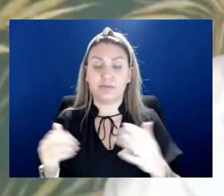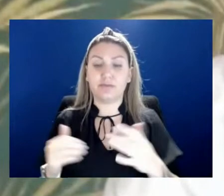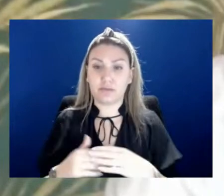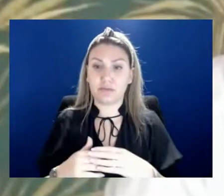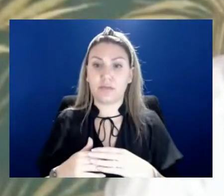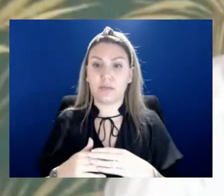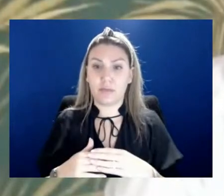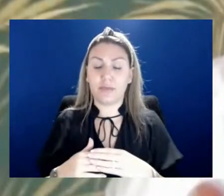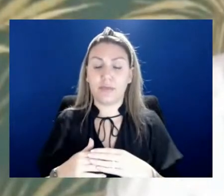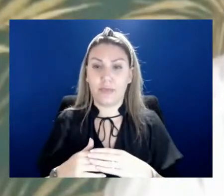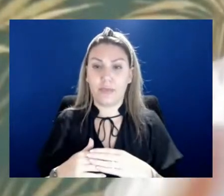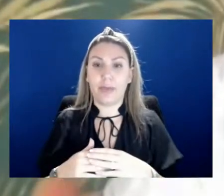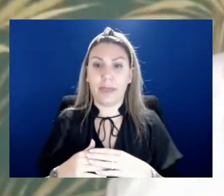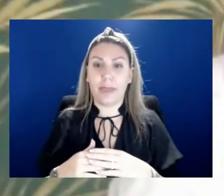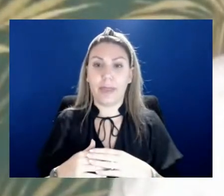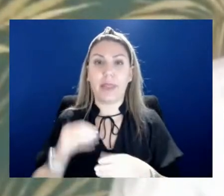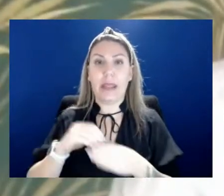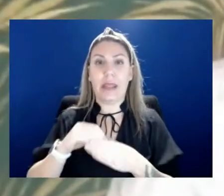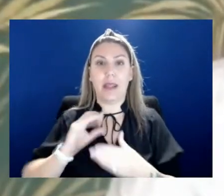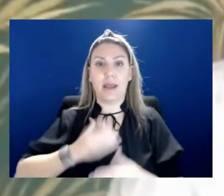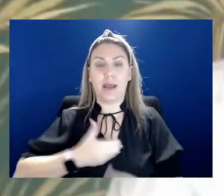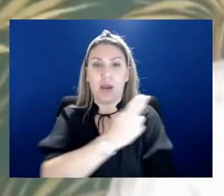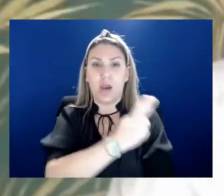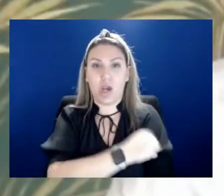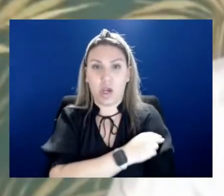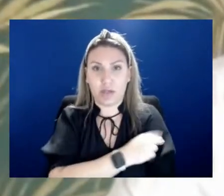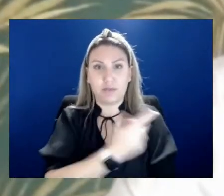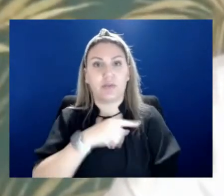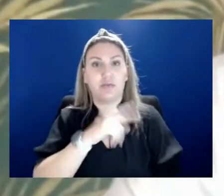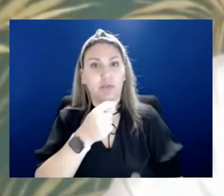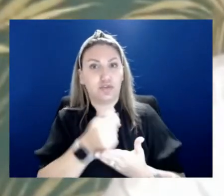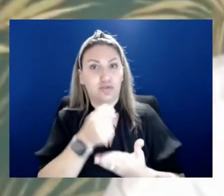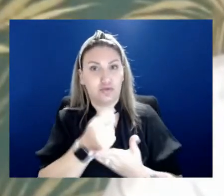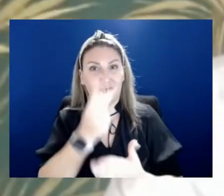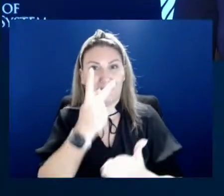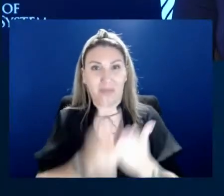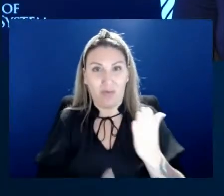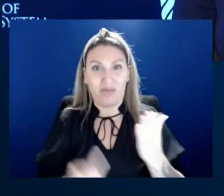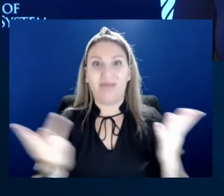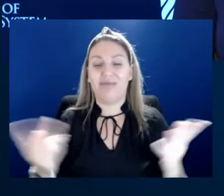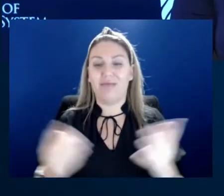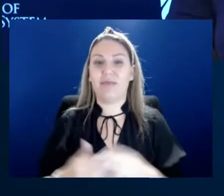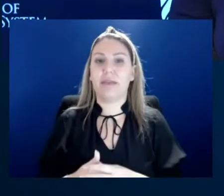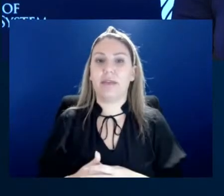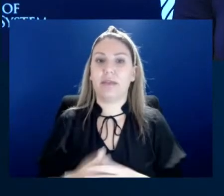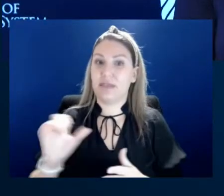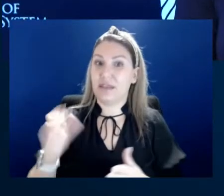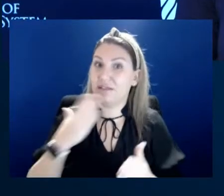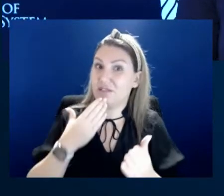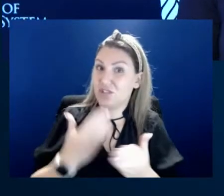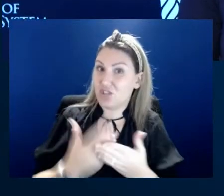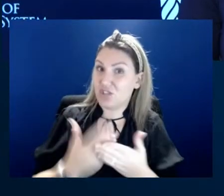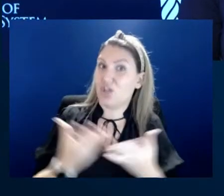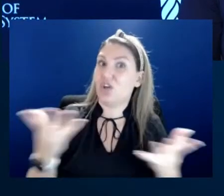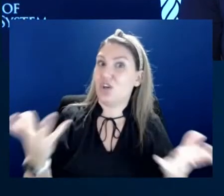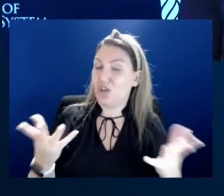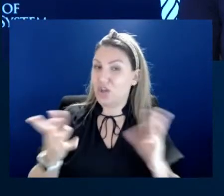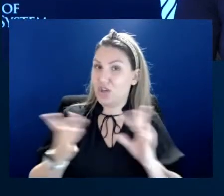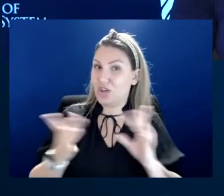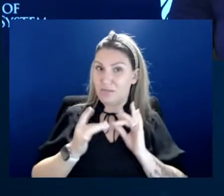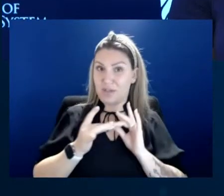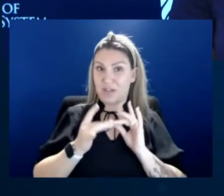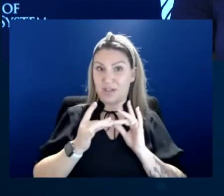in our hospital. We treat this patient. That is a very good segue to our infectious